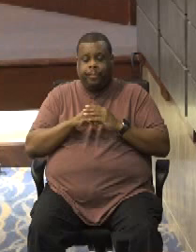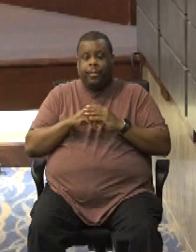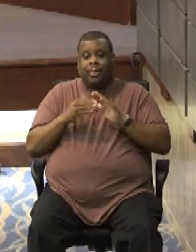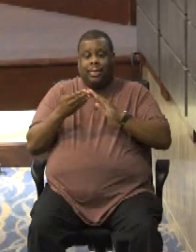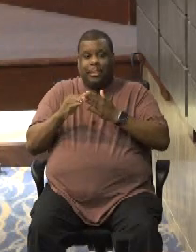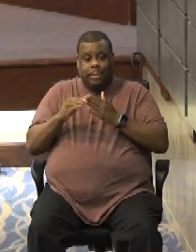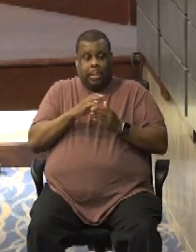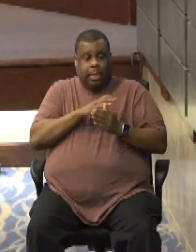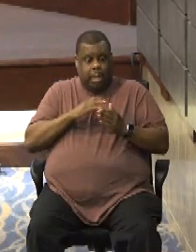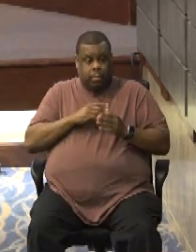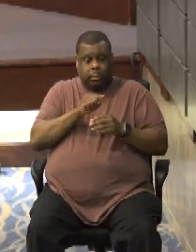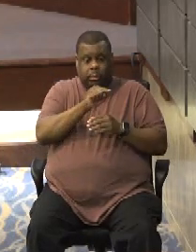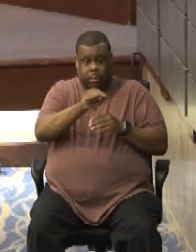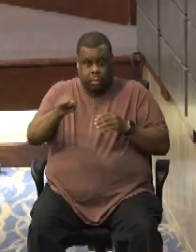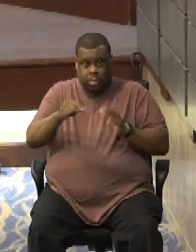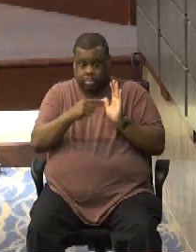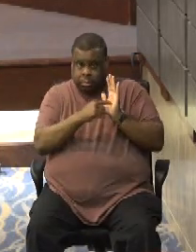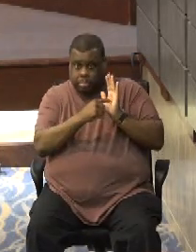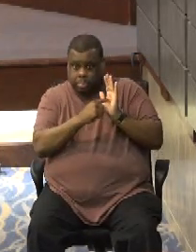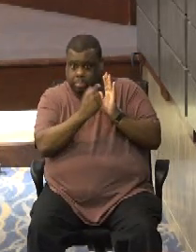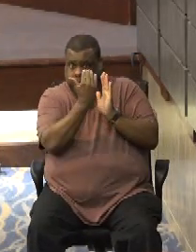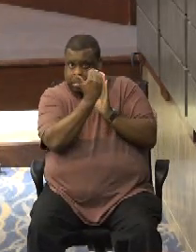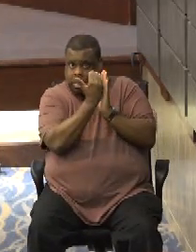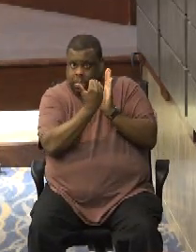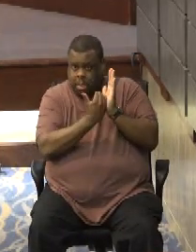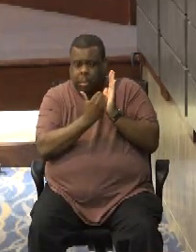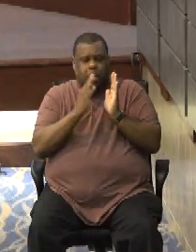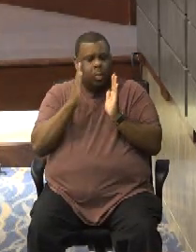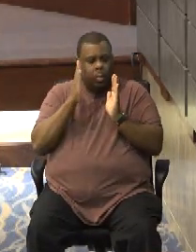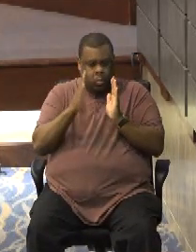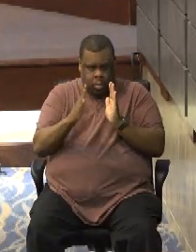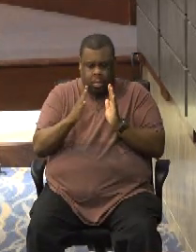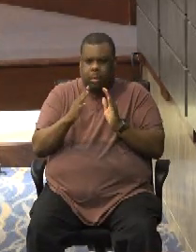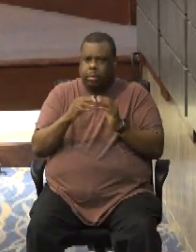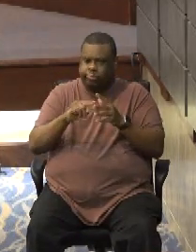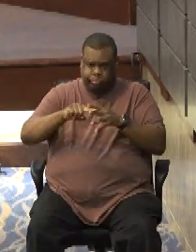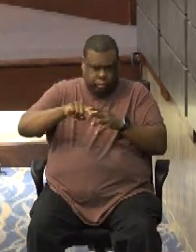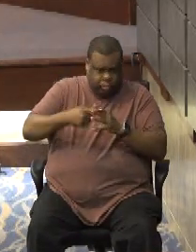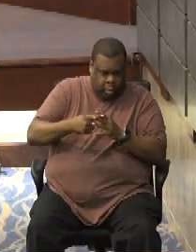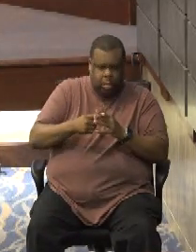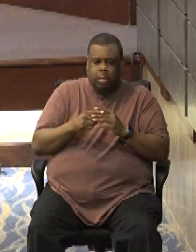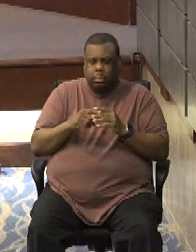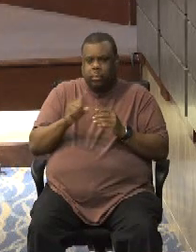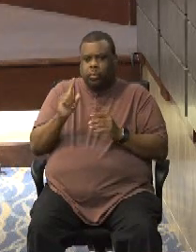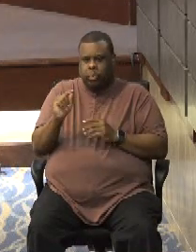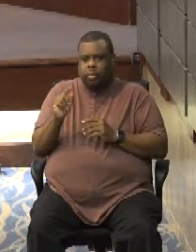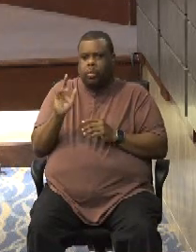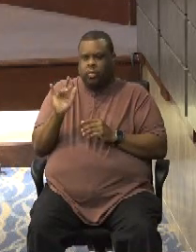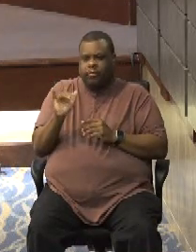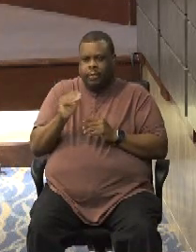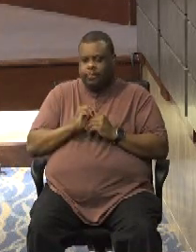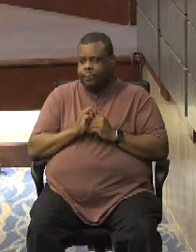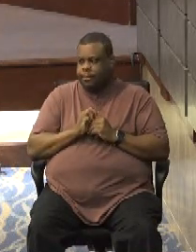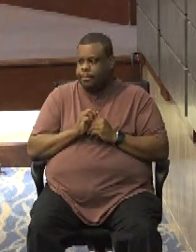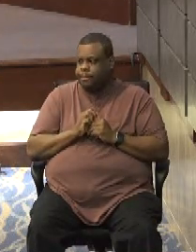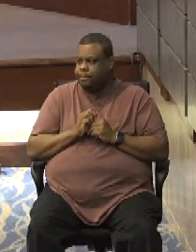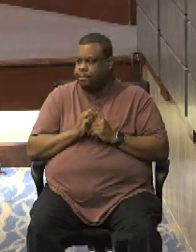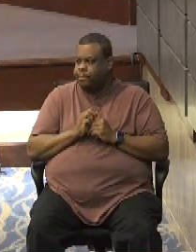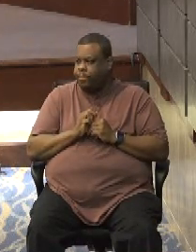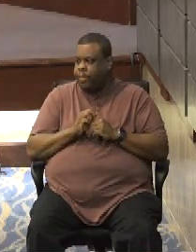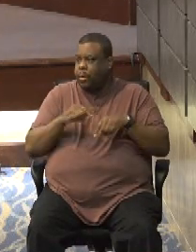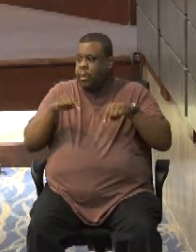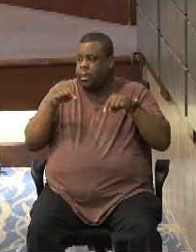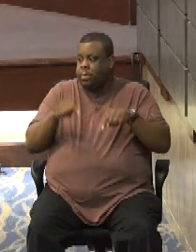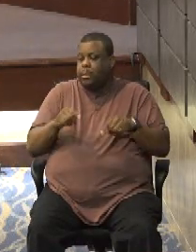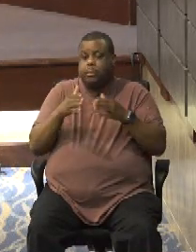Council has reauthorized the guidelines will be effective through December 17th of 2025. Notice of this public